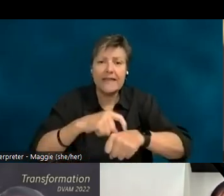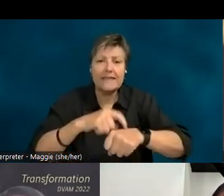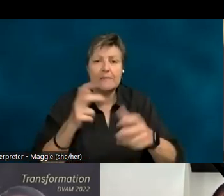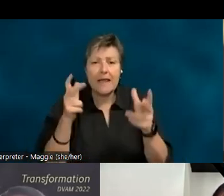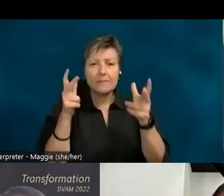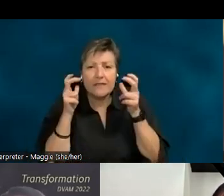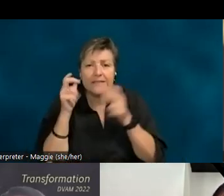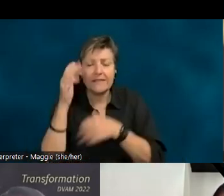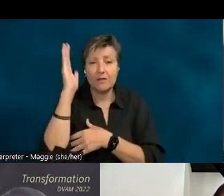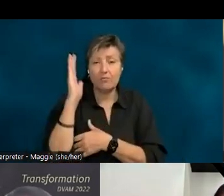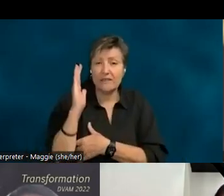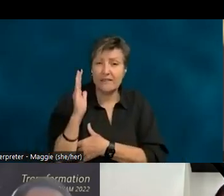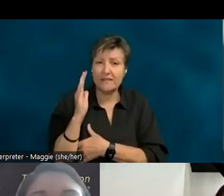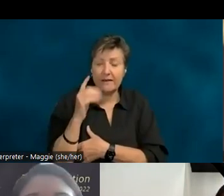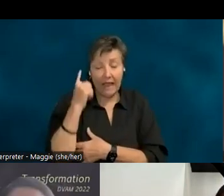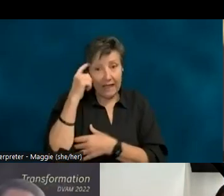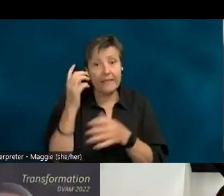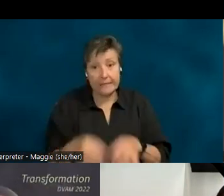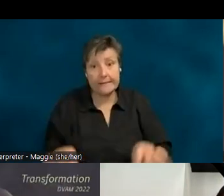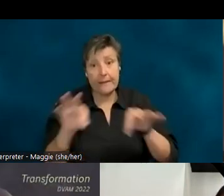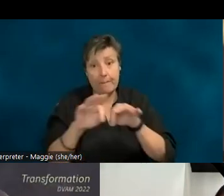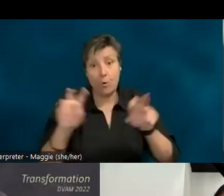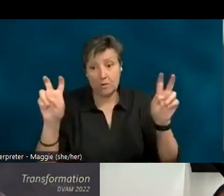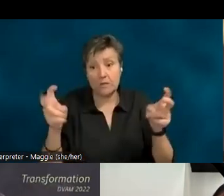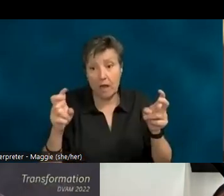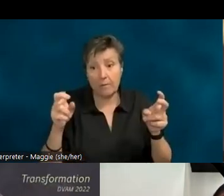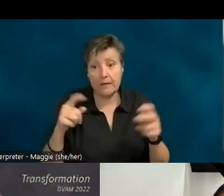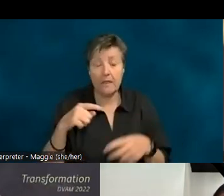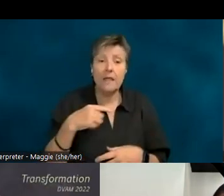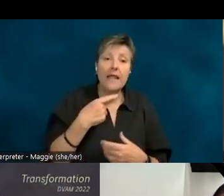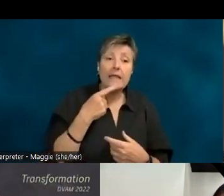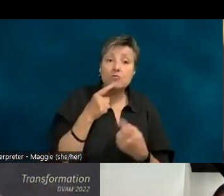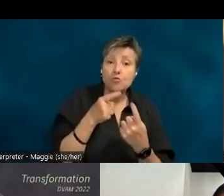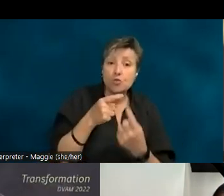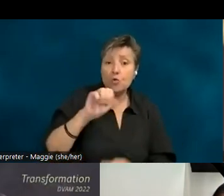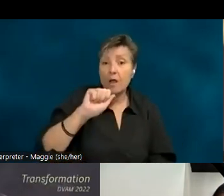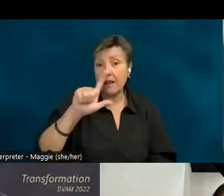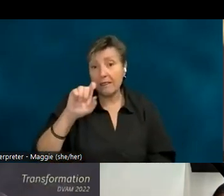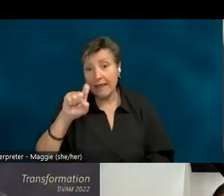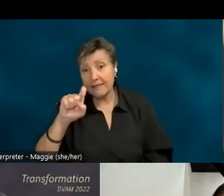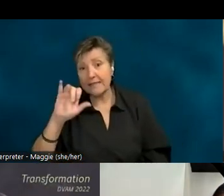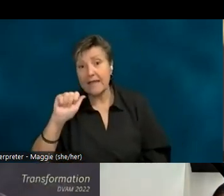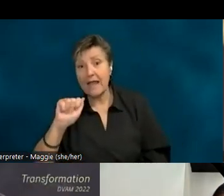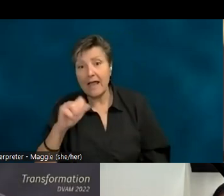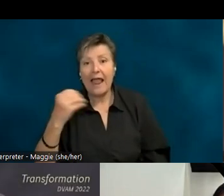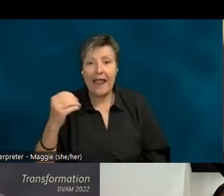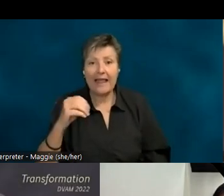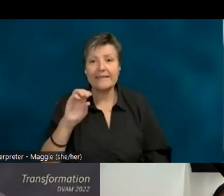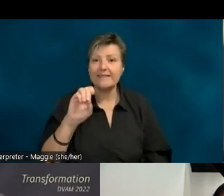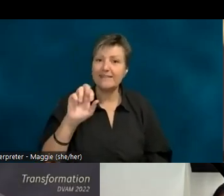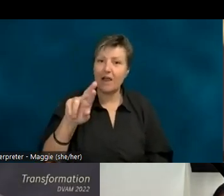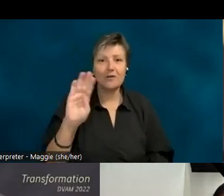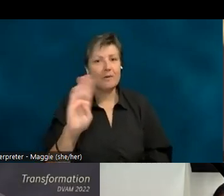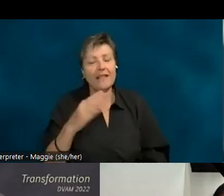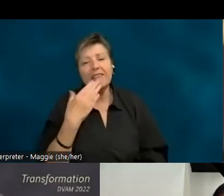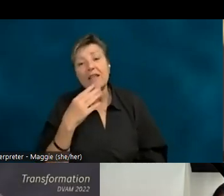presentation. I think it's a really important topic. To Alexia and Dr. Burton, thank you for both presenting. I think we